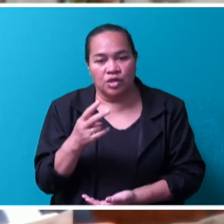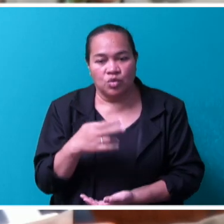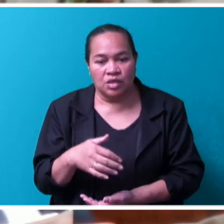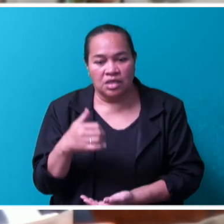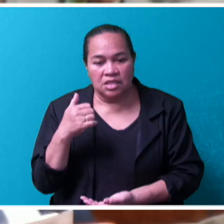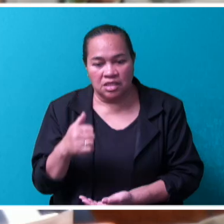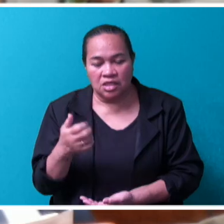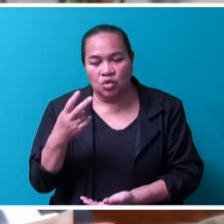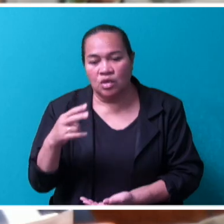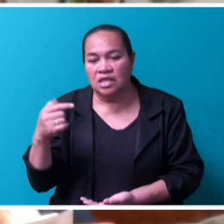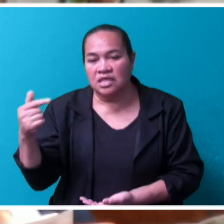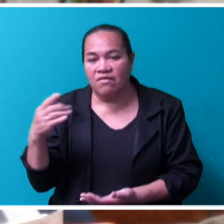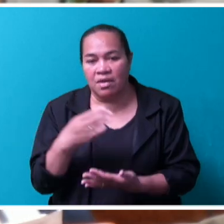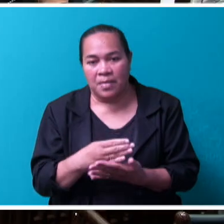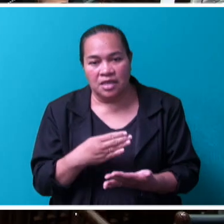2026-2027 budget.